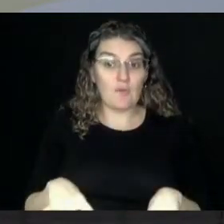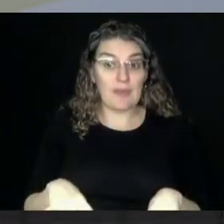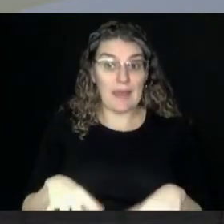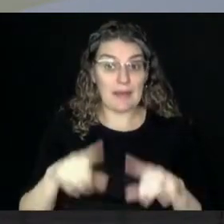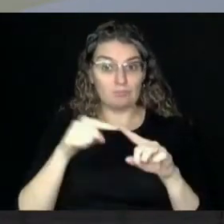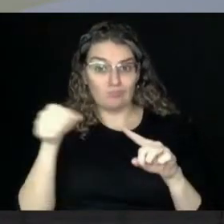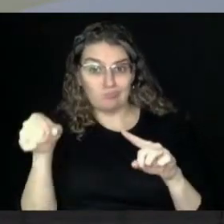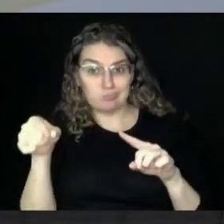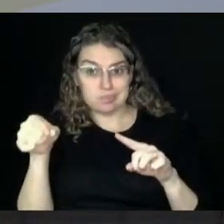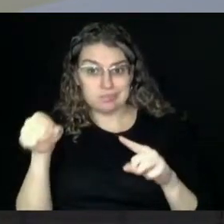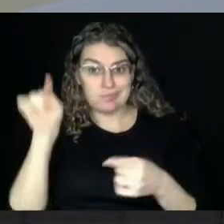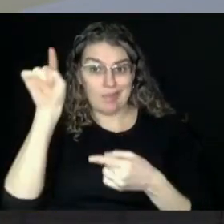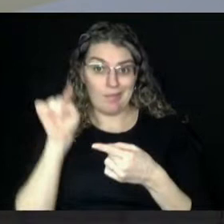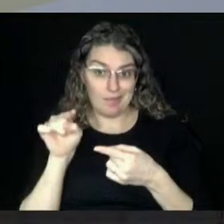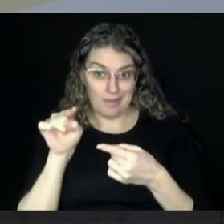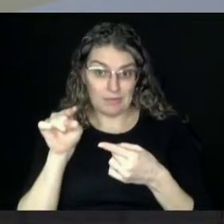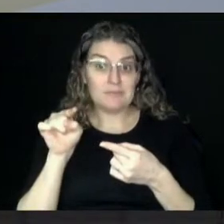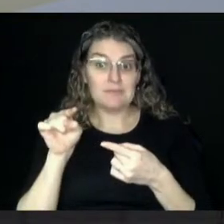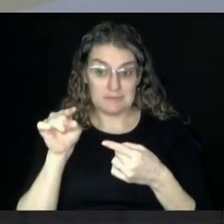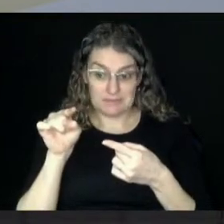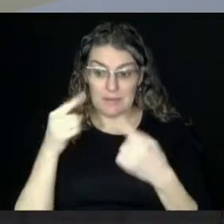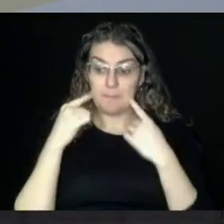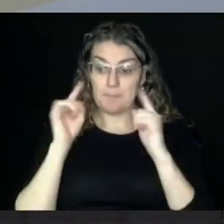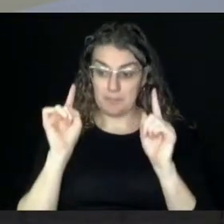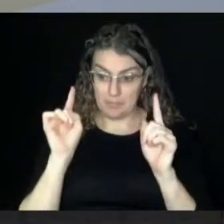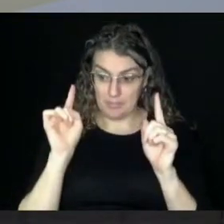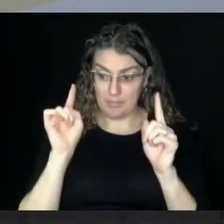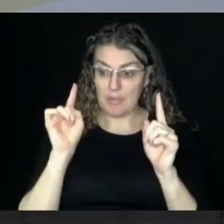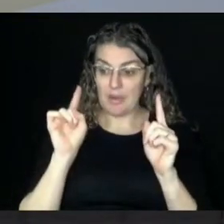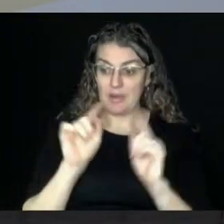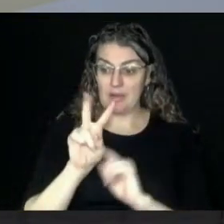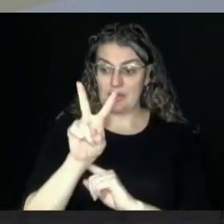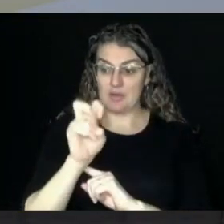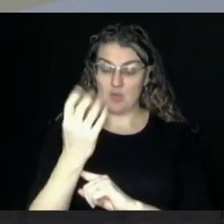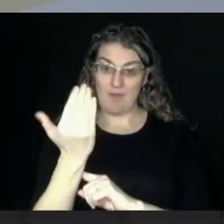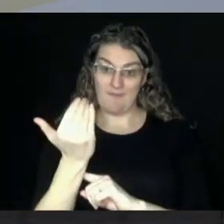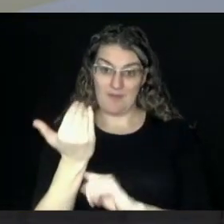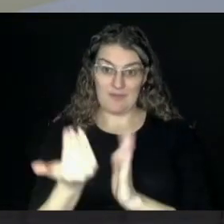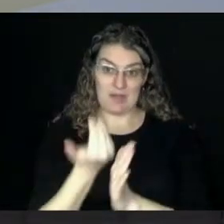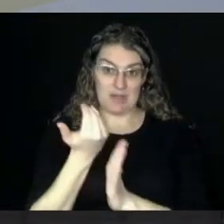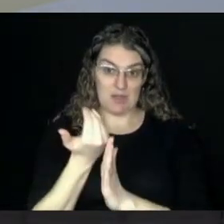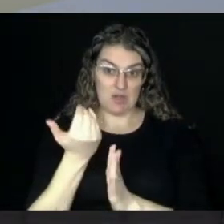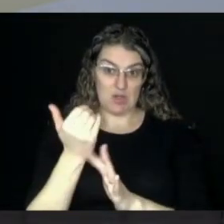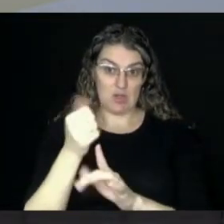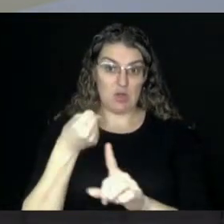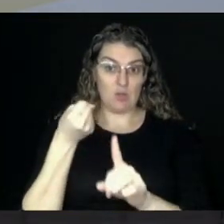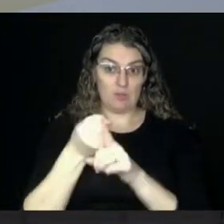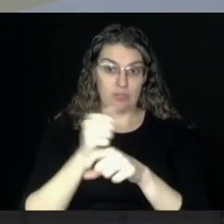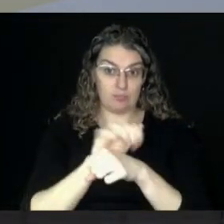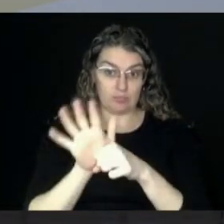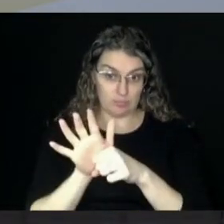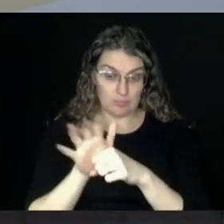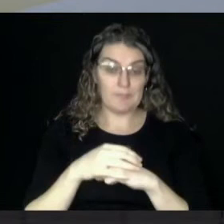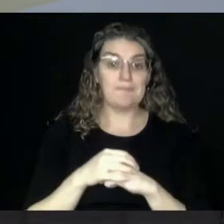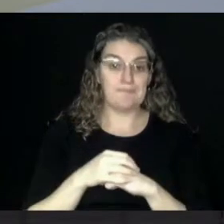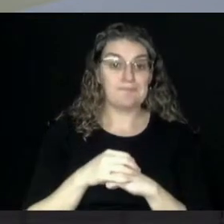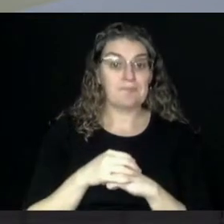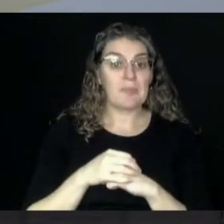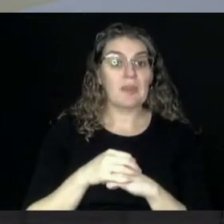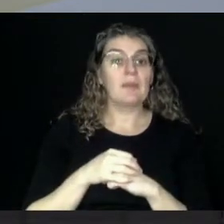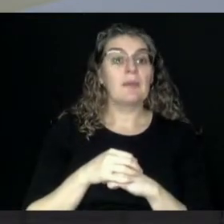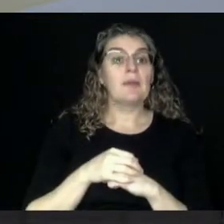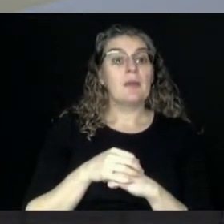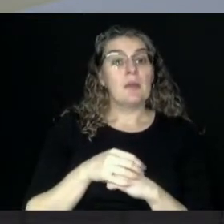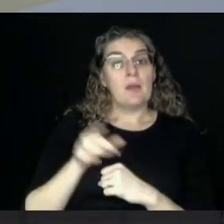with 215 new cases in the latest reporting period. In speaking with colleagues in that province, they indicated